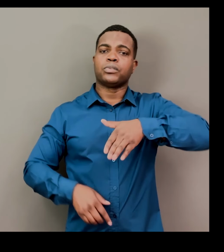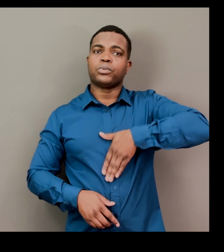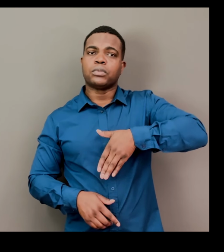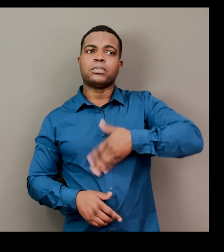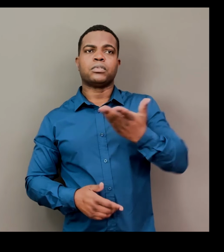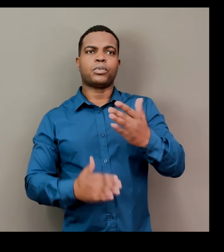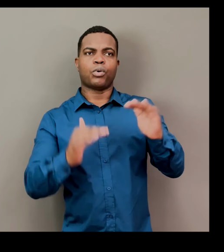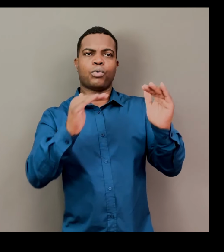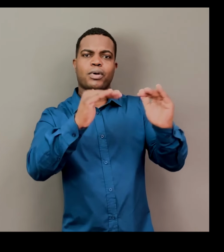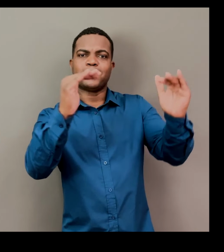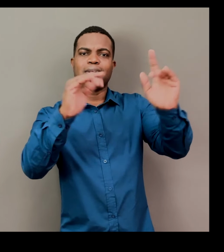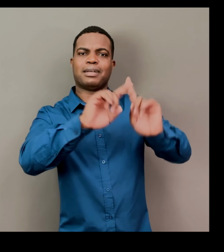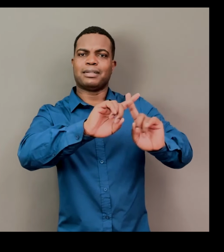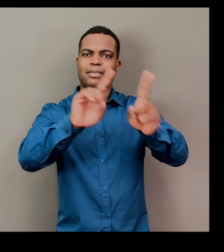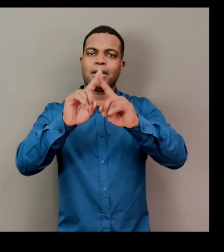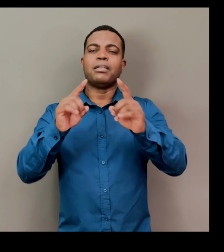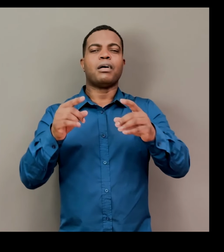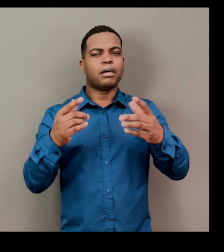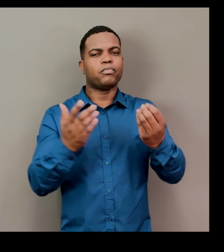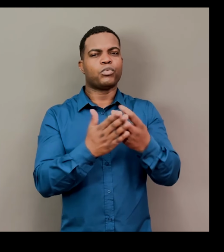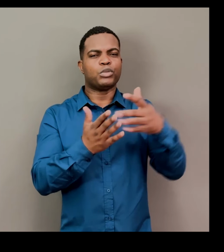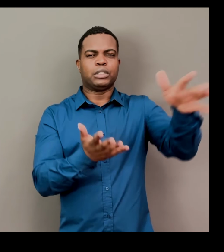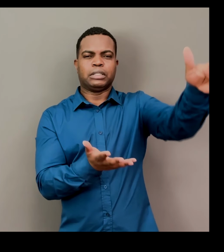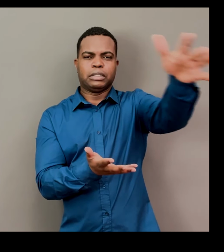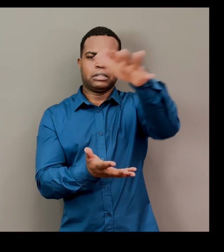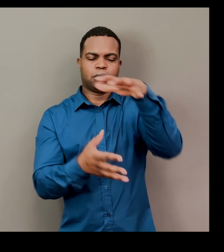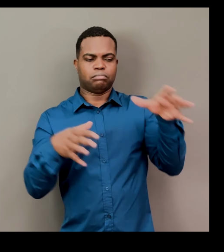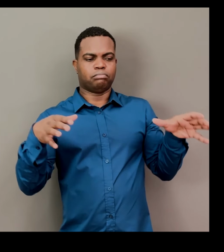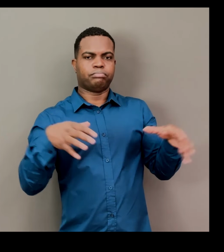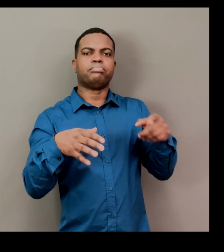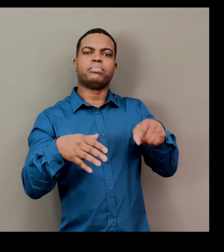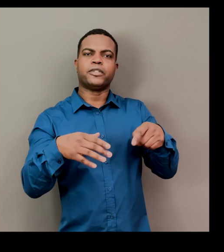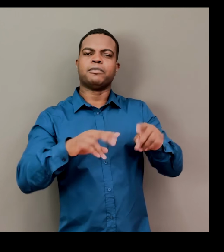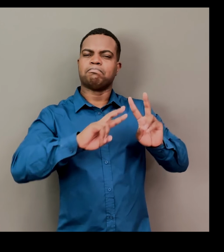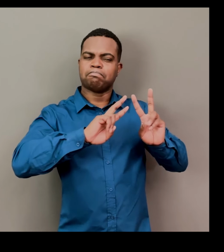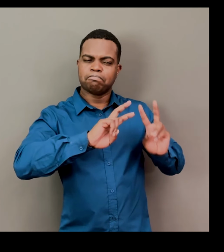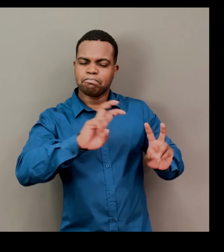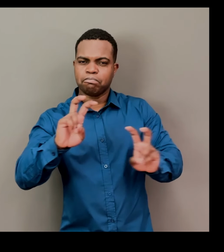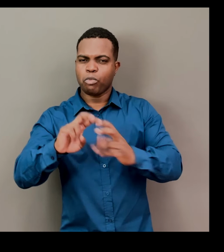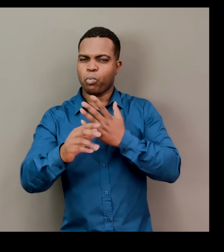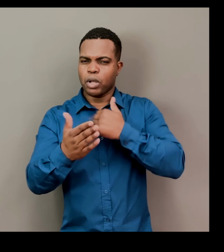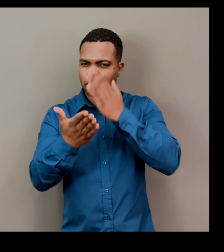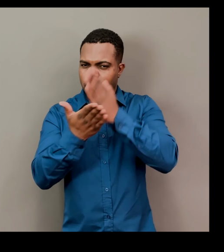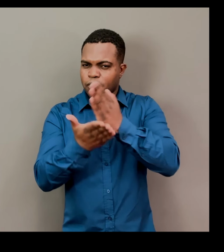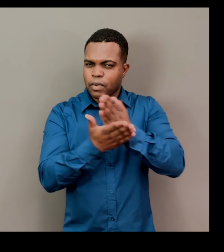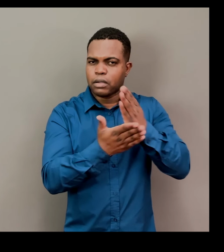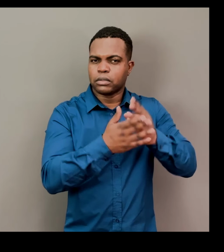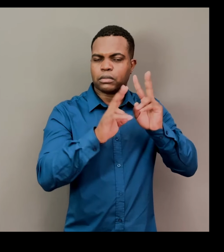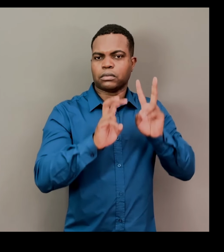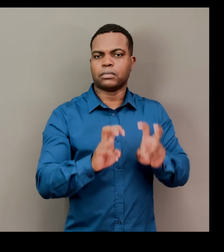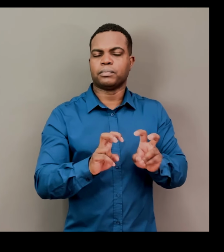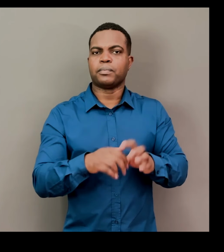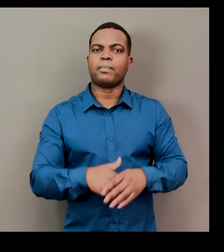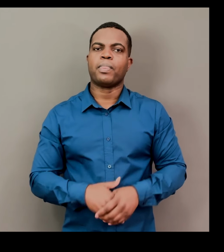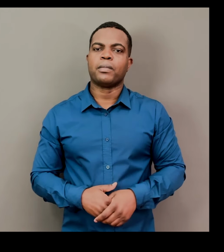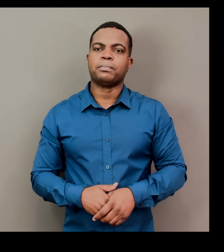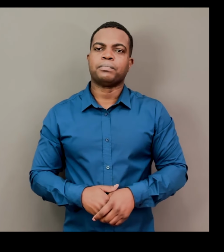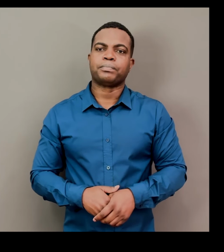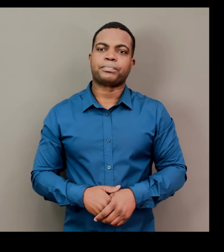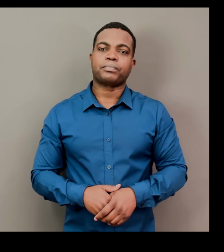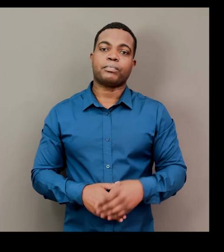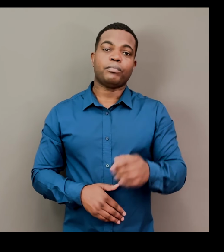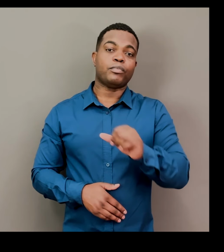journalists, new organizations, and so on. And it includes several dozen fact-checking sites also in the